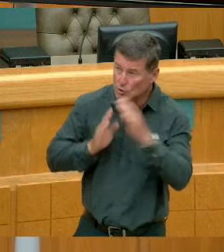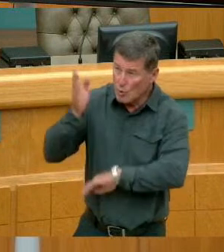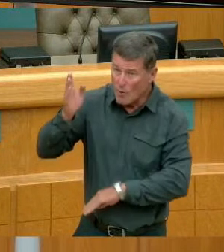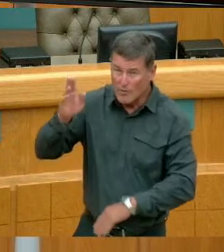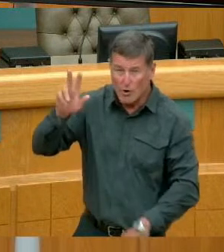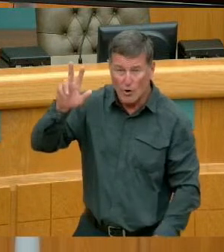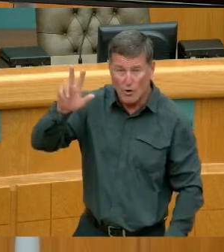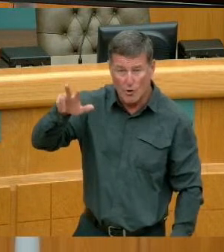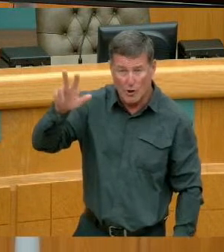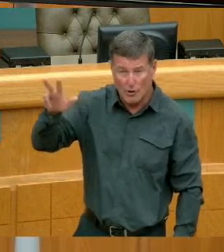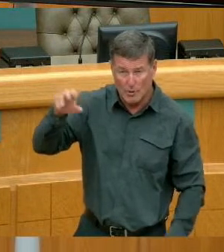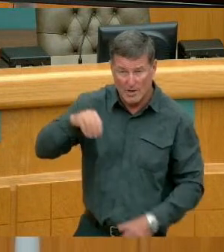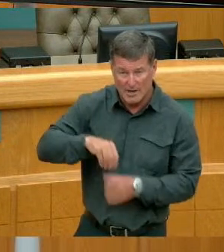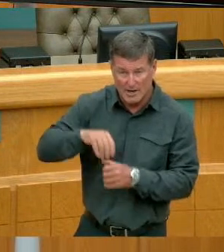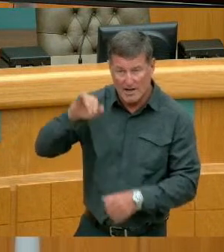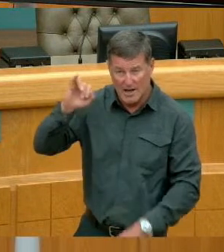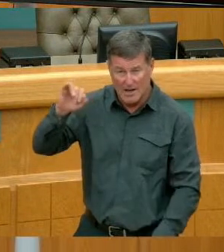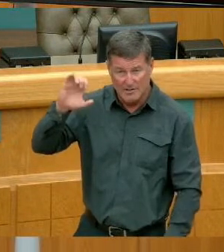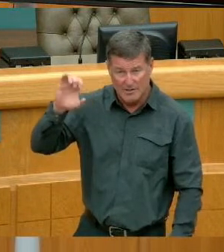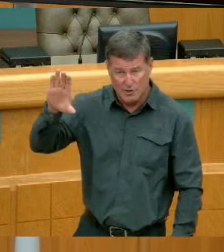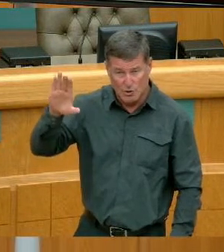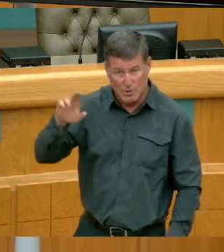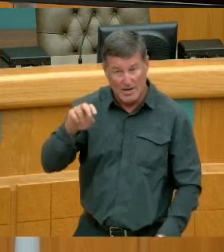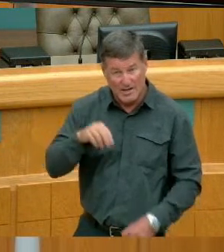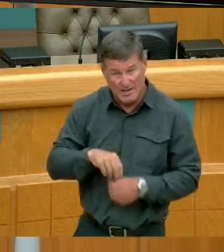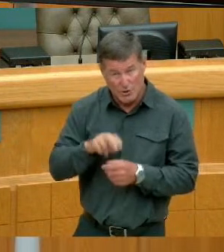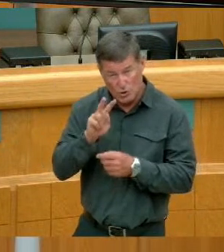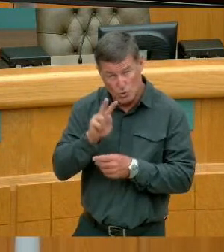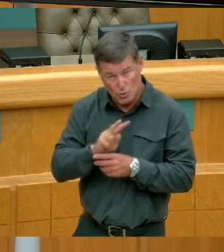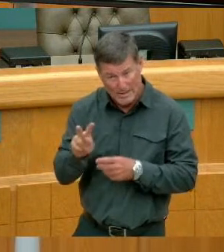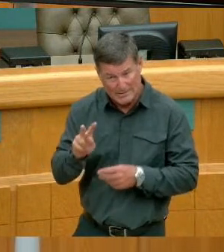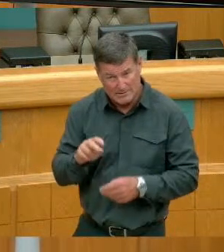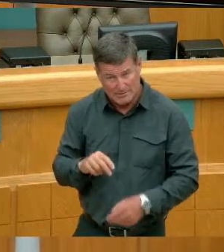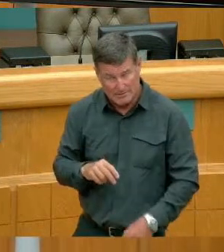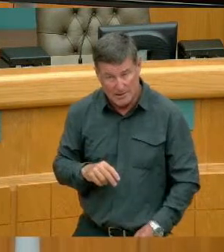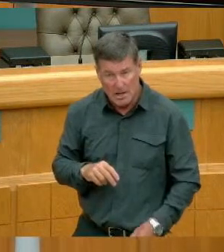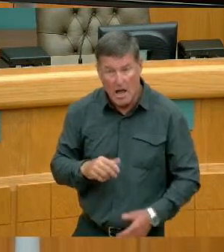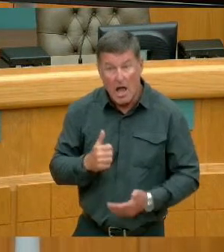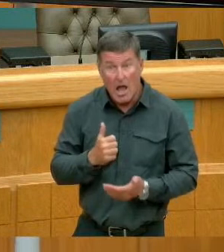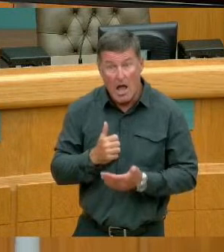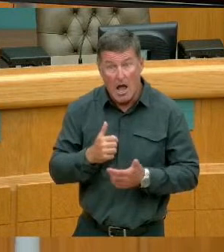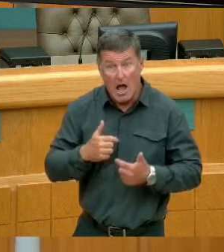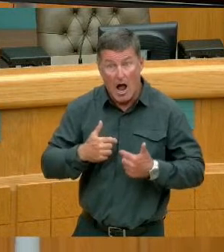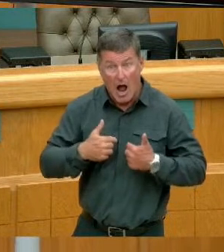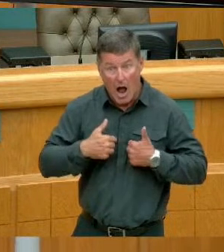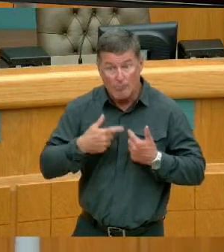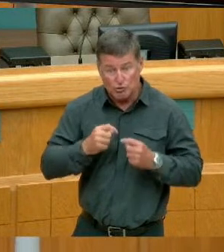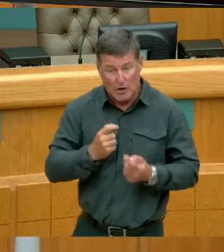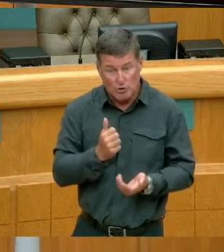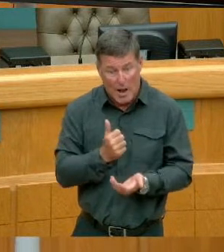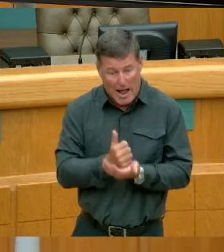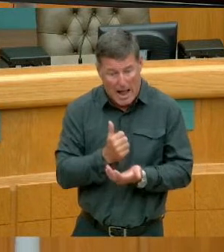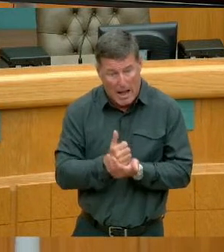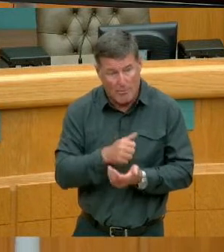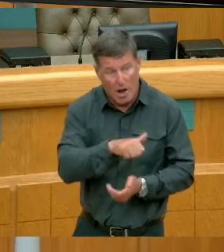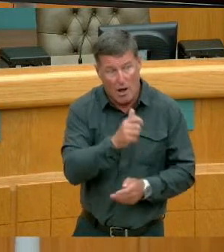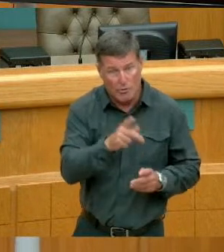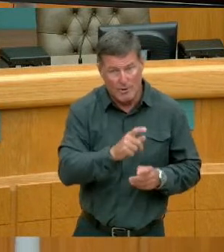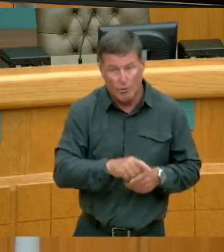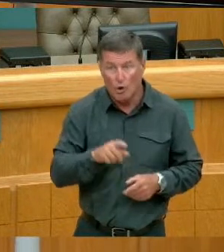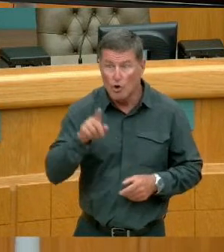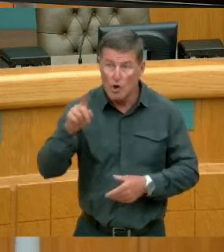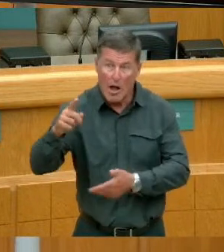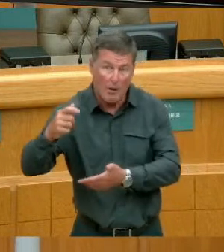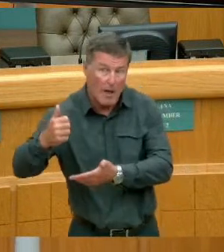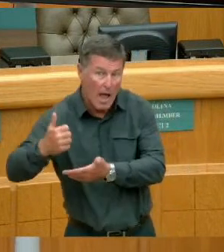33. Please help me help others today. I thank you, and I hope